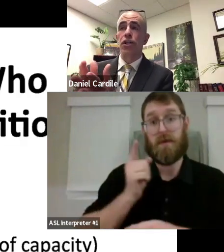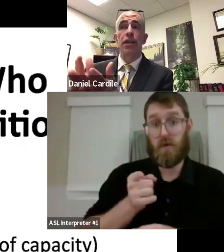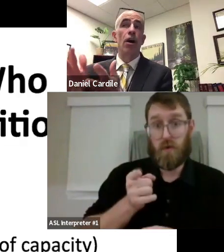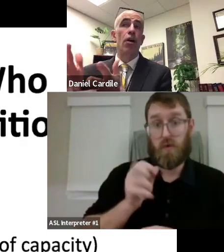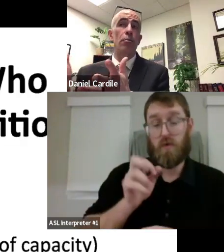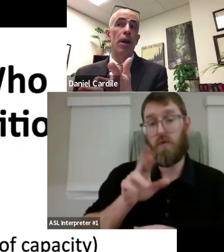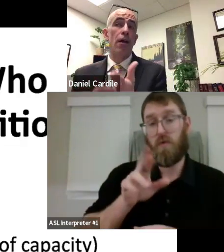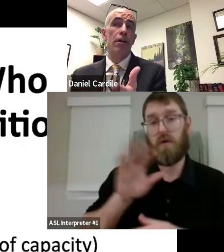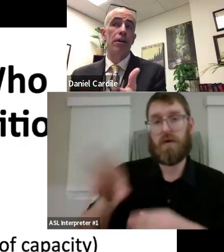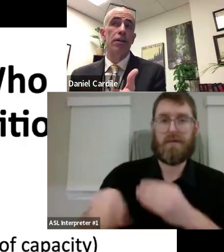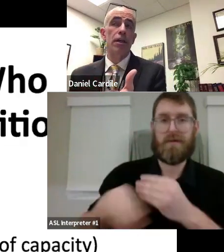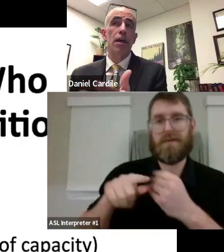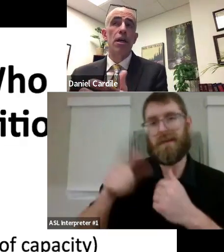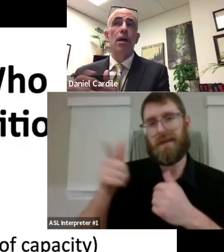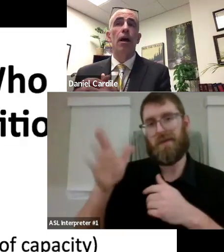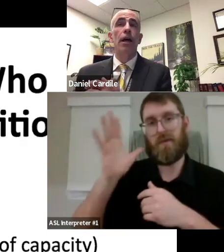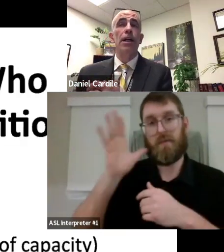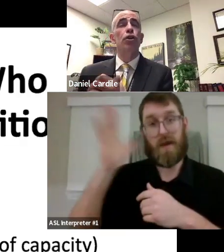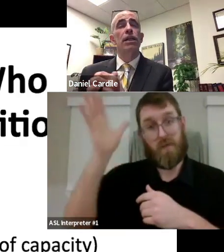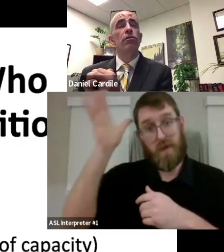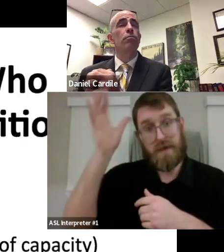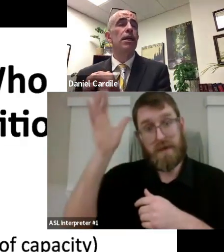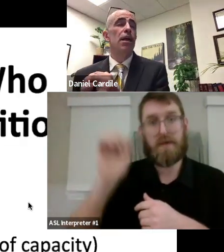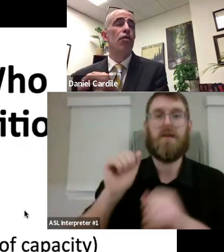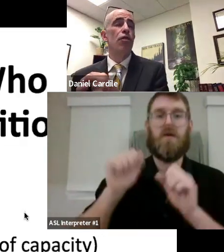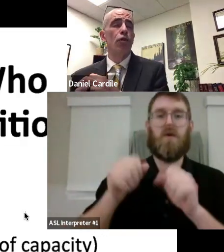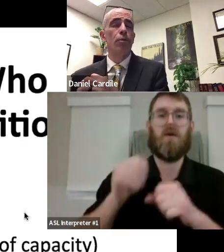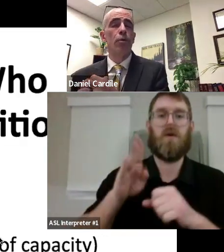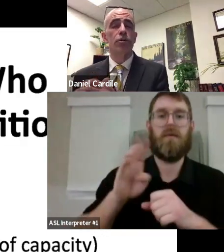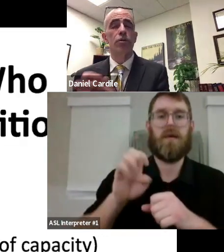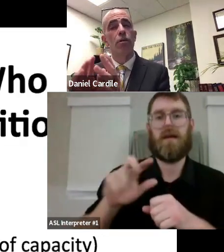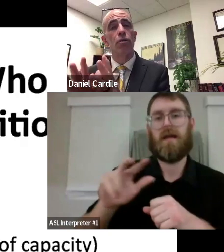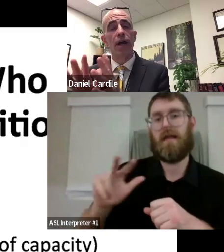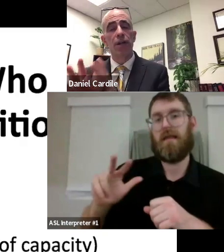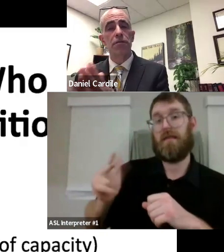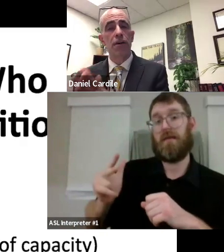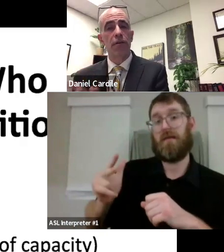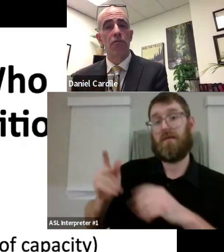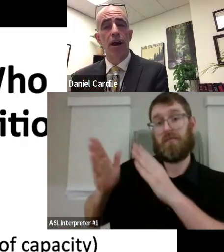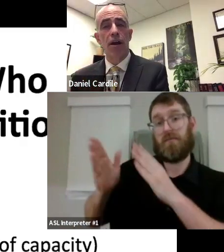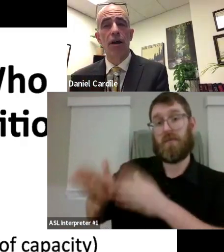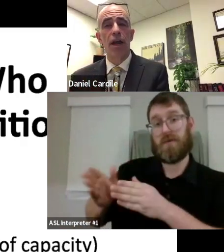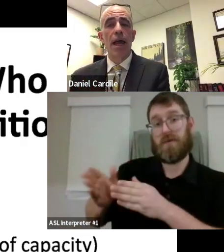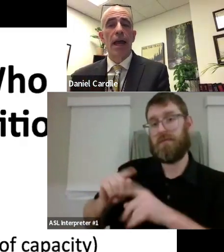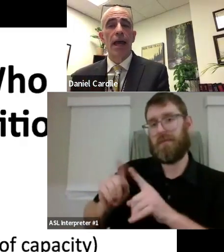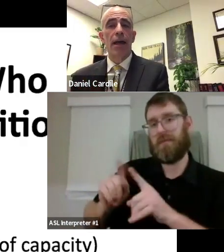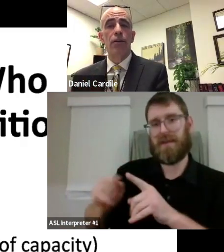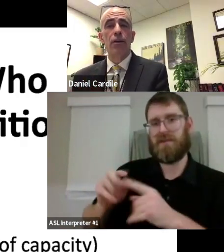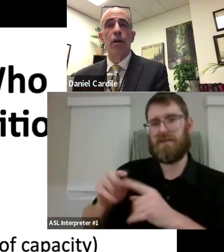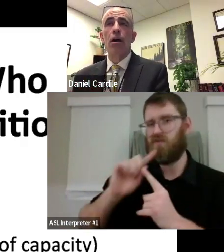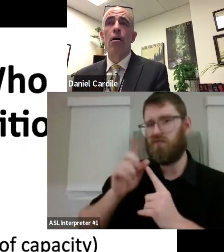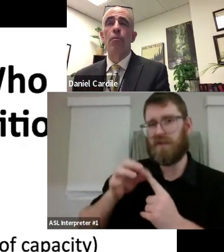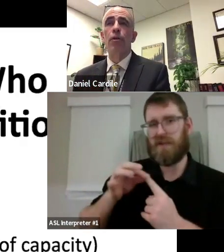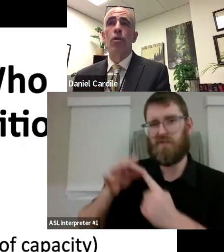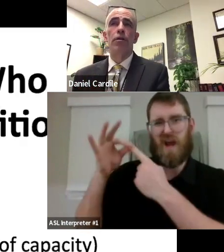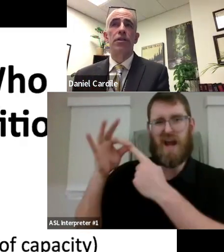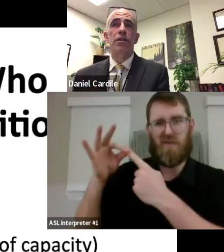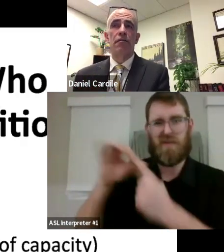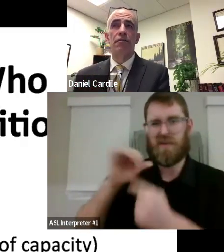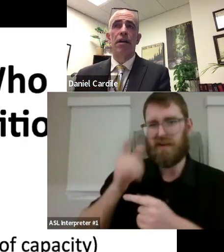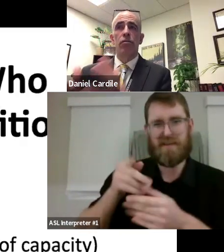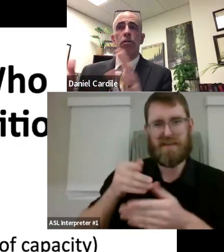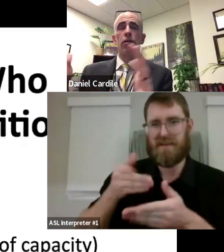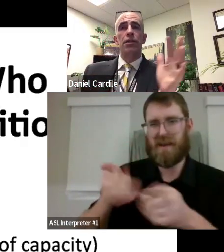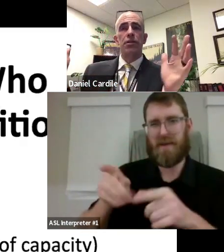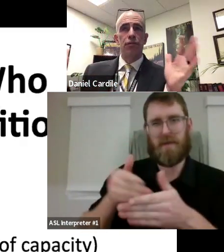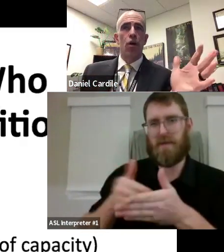in addition, the other parent. It could even be a third person, although that's very rare. And the law does